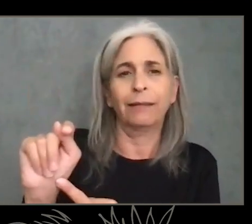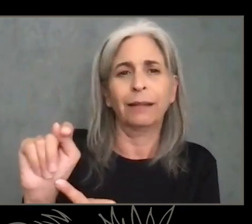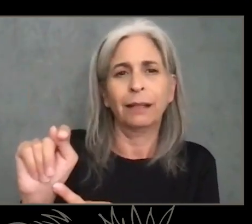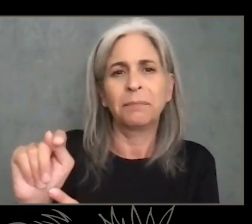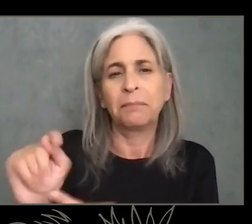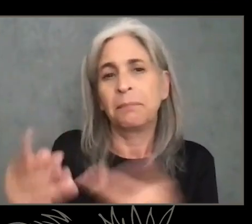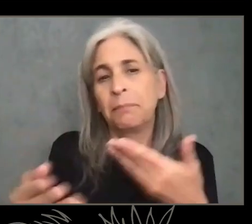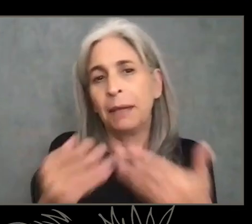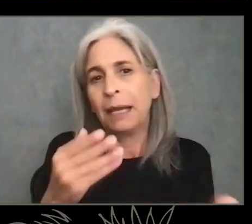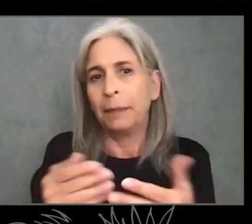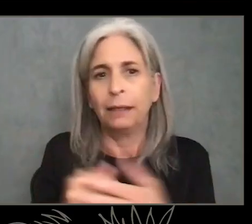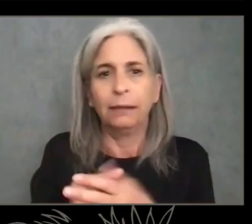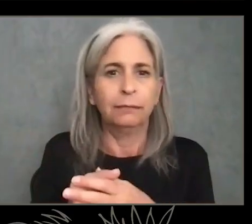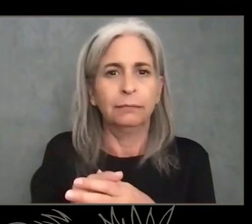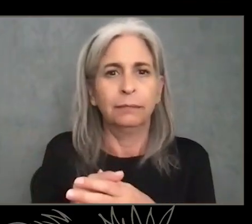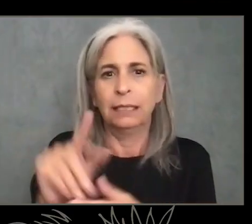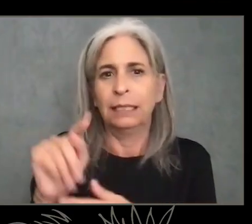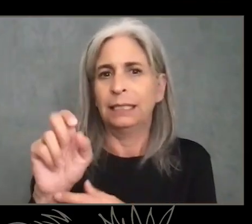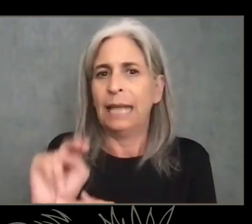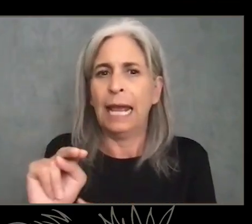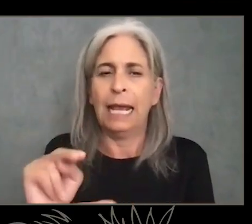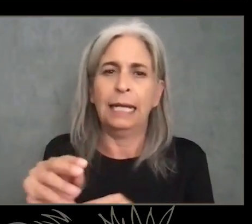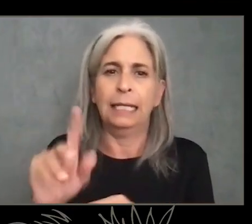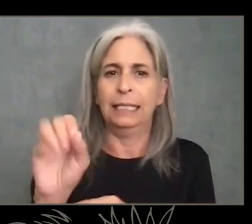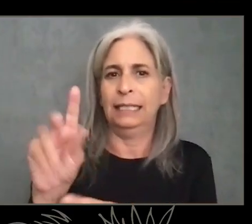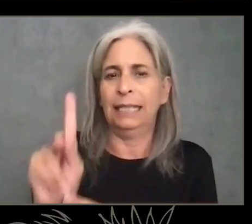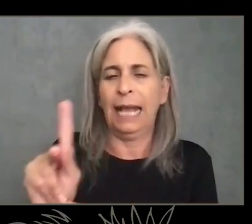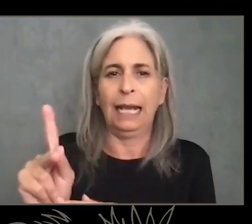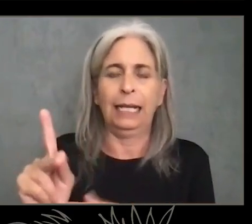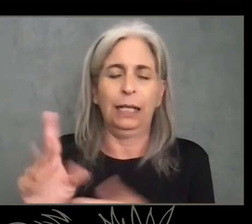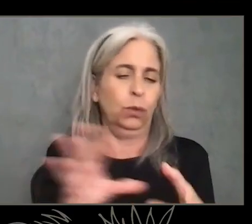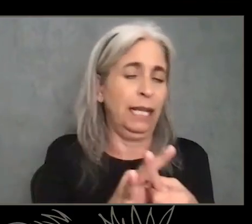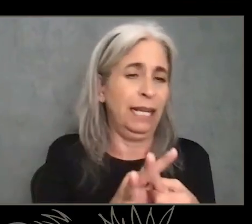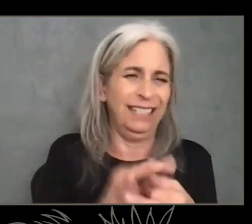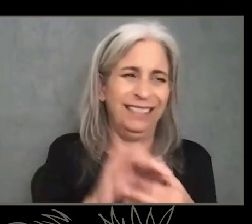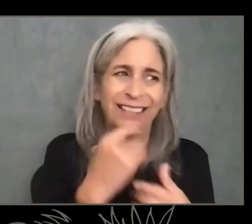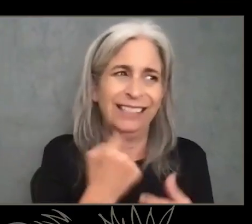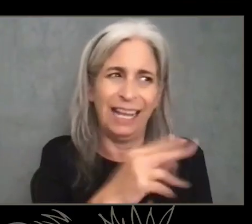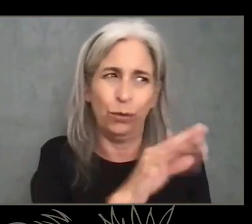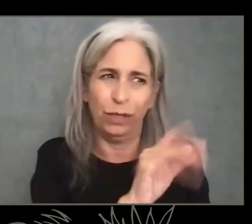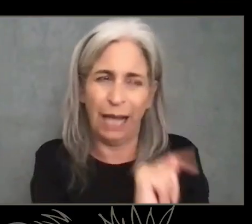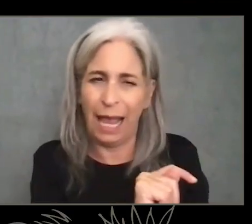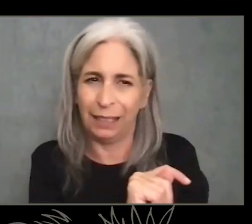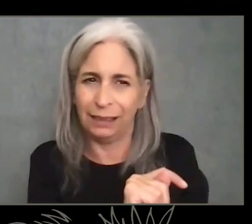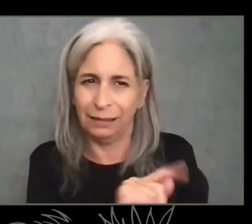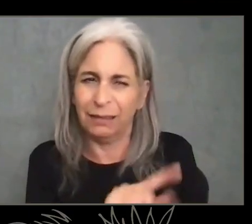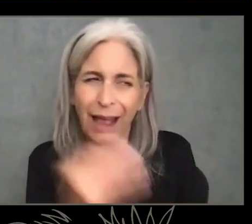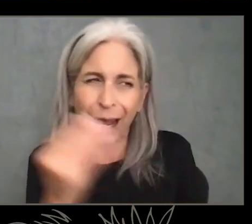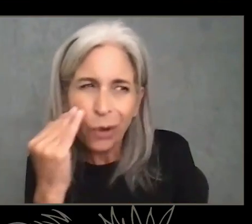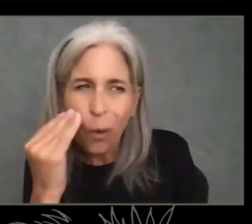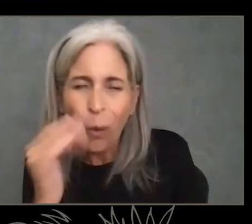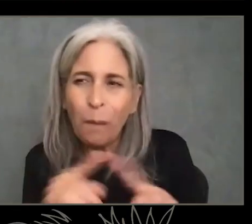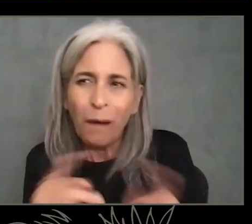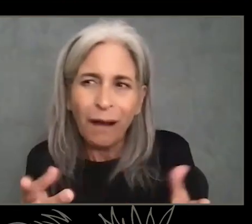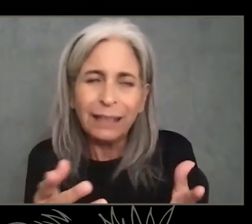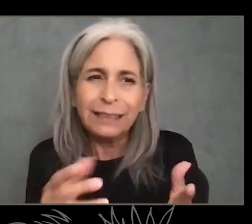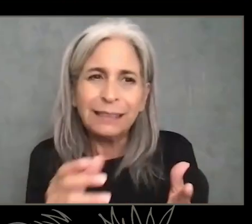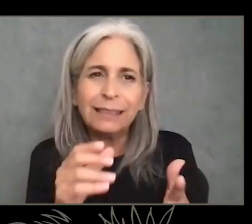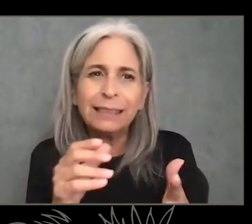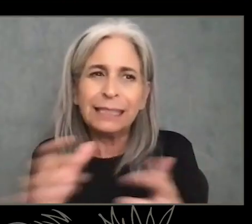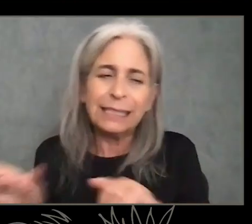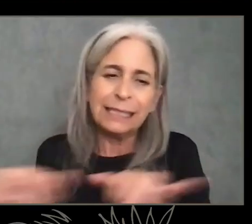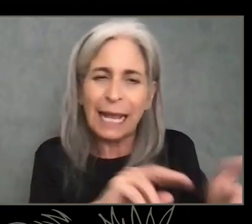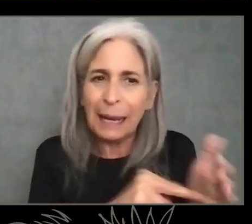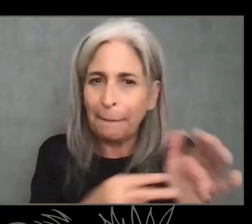that maybe Tanstack is related. It doesn't say React, but I know, or the computer itself knows, that it's within the same